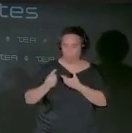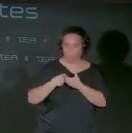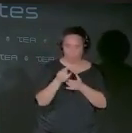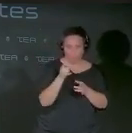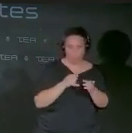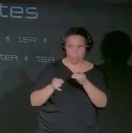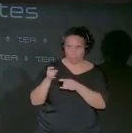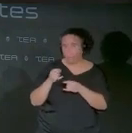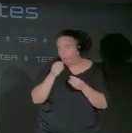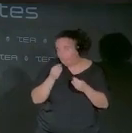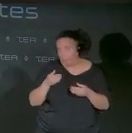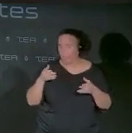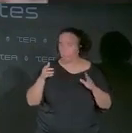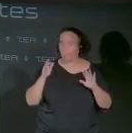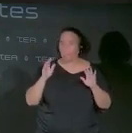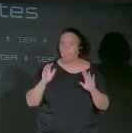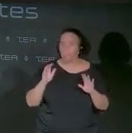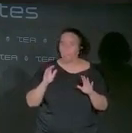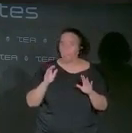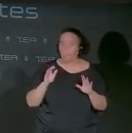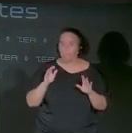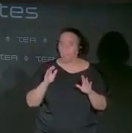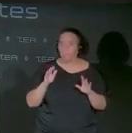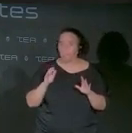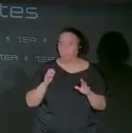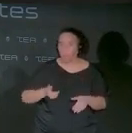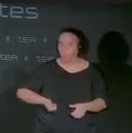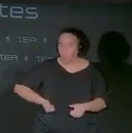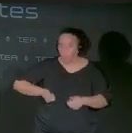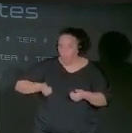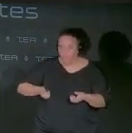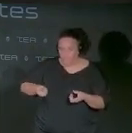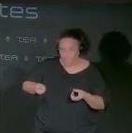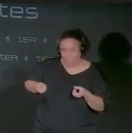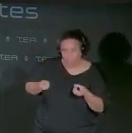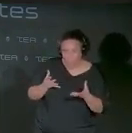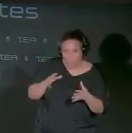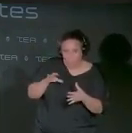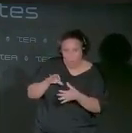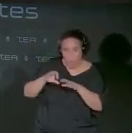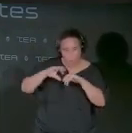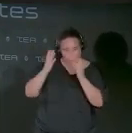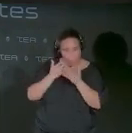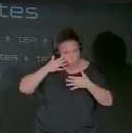going to win the World Cup, Women's World Cup, they're not going to know what we're talking about. But